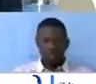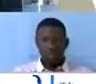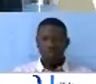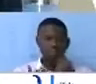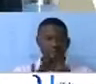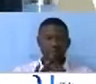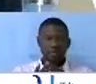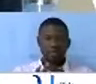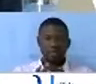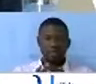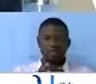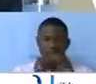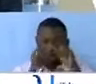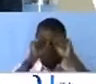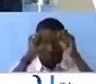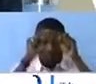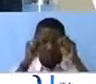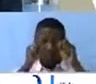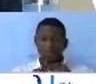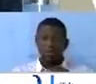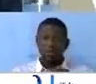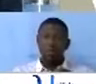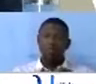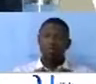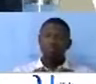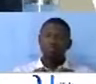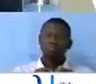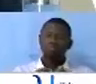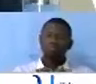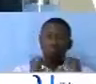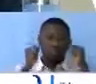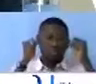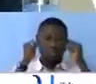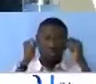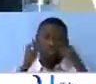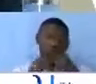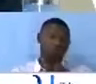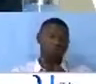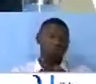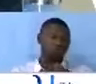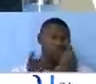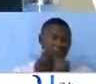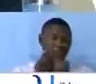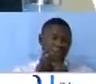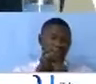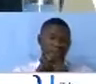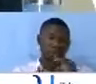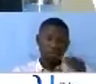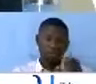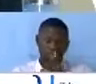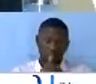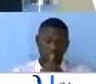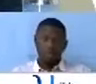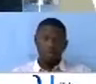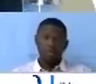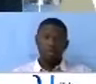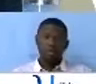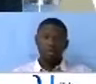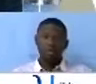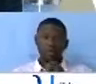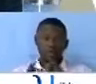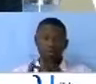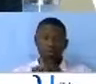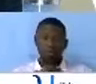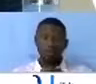protesting those confessions that were obtained as evidence that was unlawfully obtained? It was going to